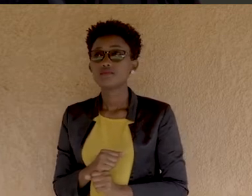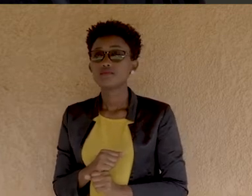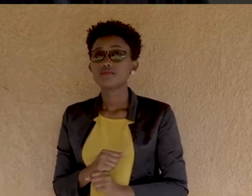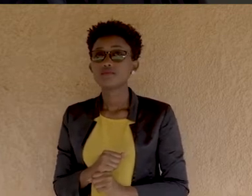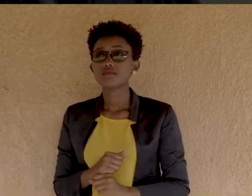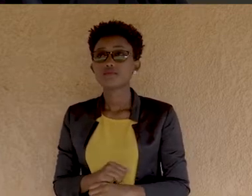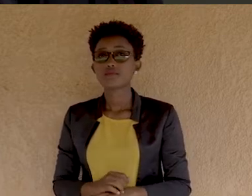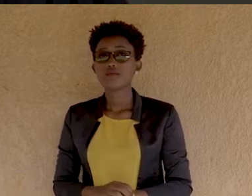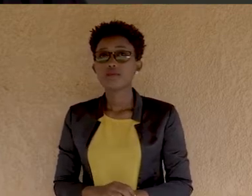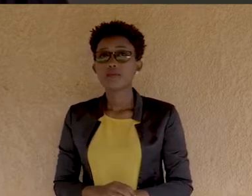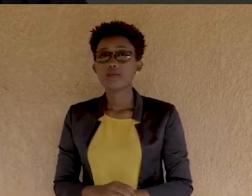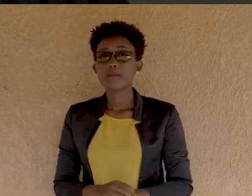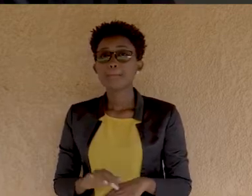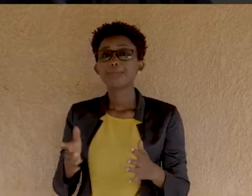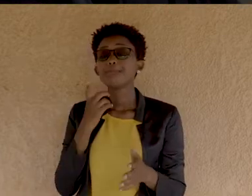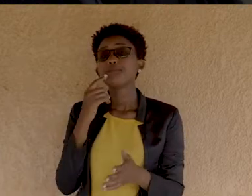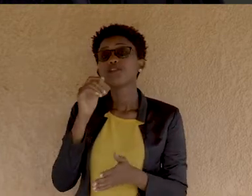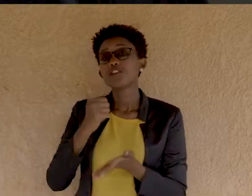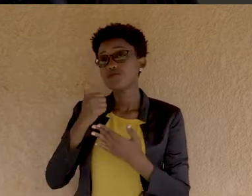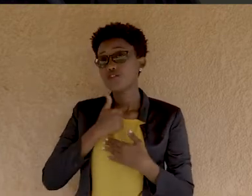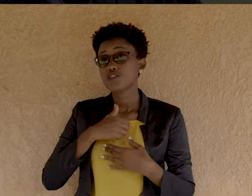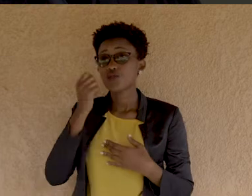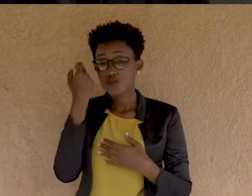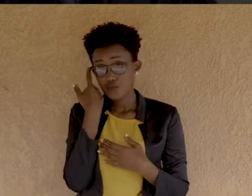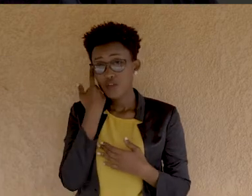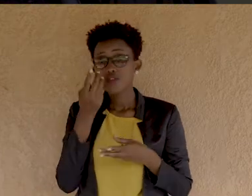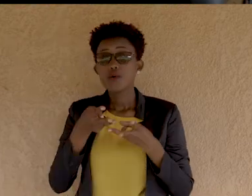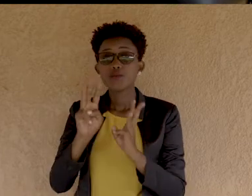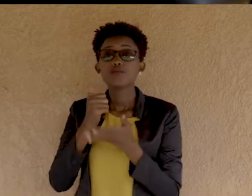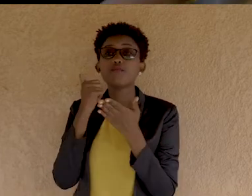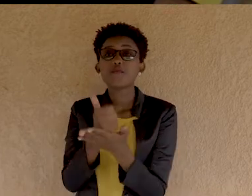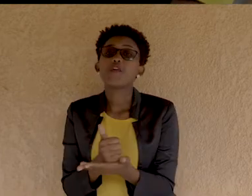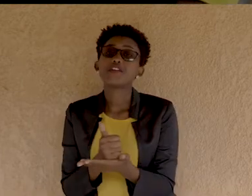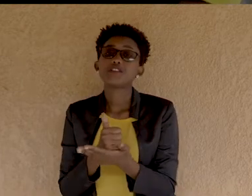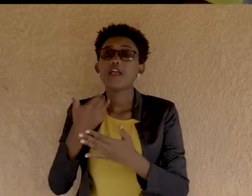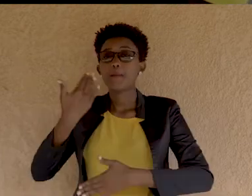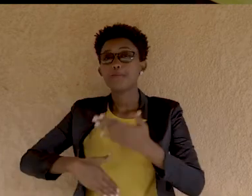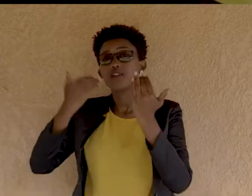gihe rero bituma tubasha kwasira neza defense ye muri urwo rubanza.